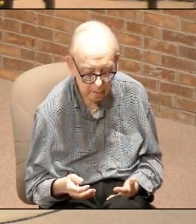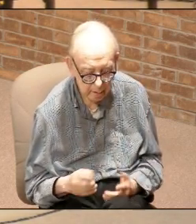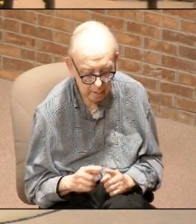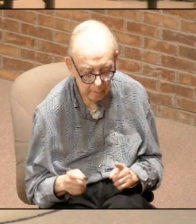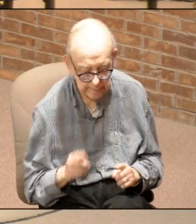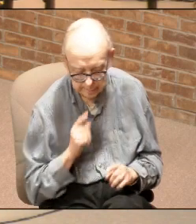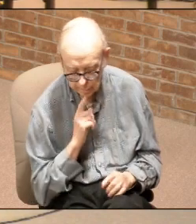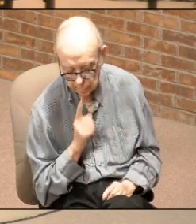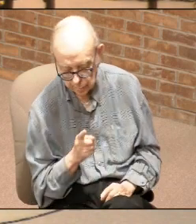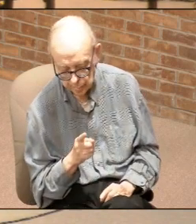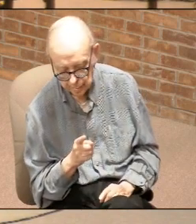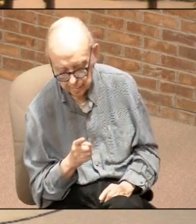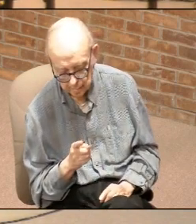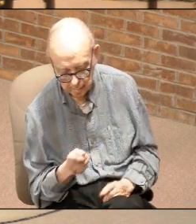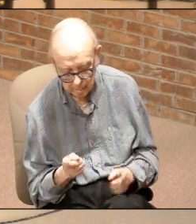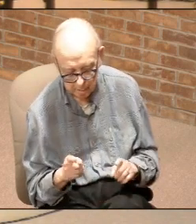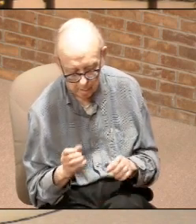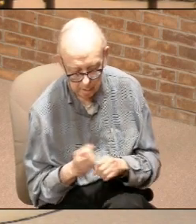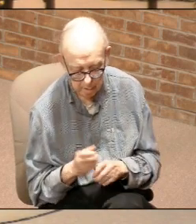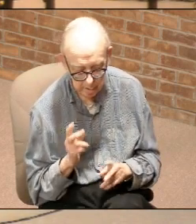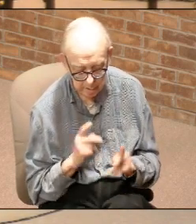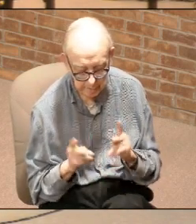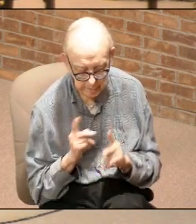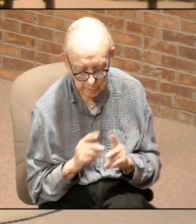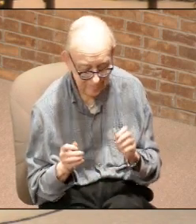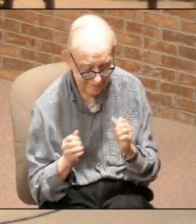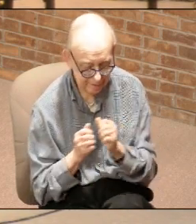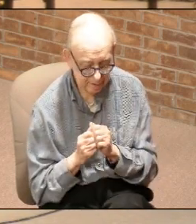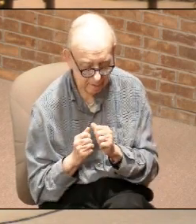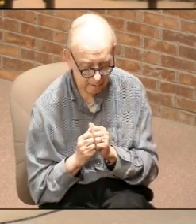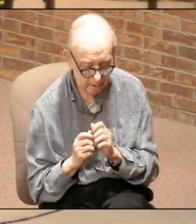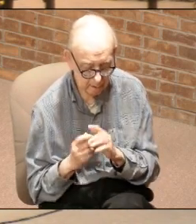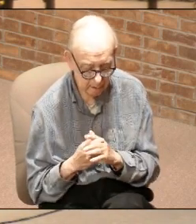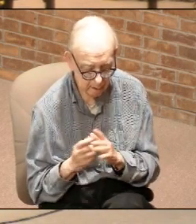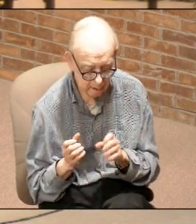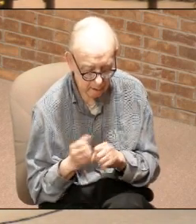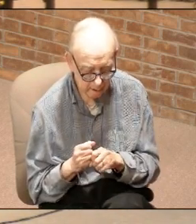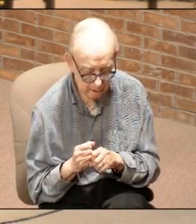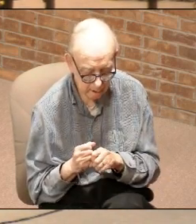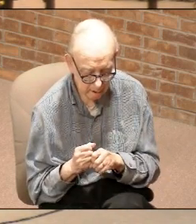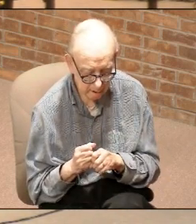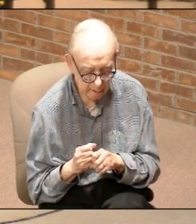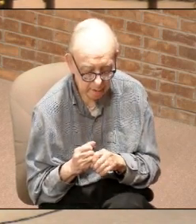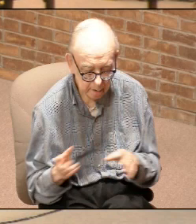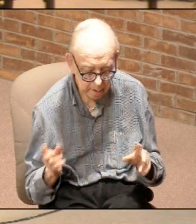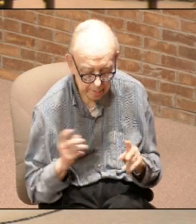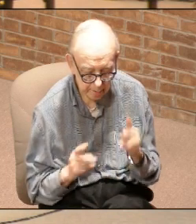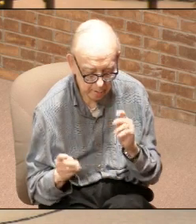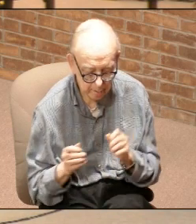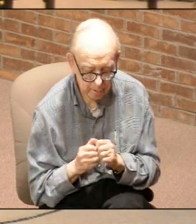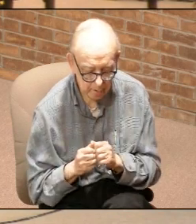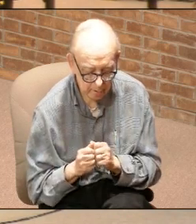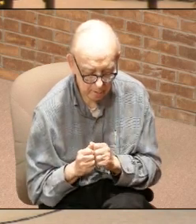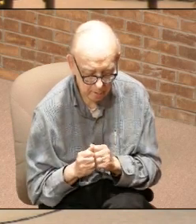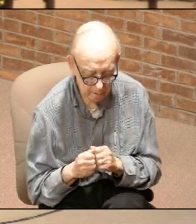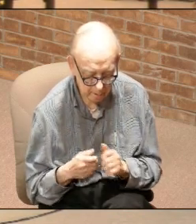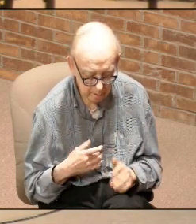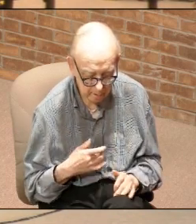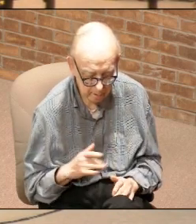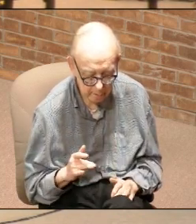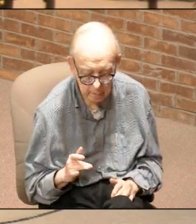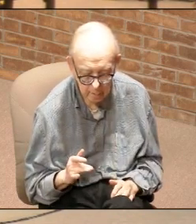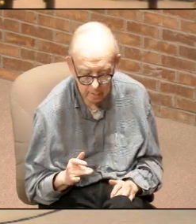but the truth of the matter is when you get people together and you start getting a lot of people together it tends to